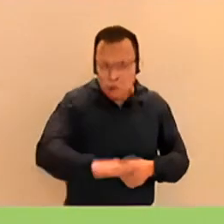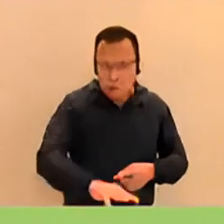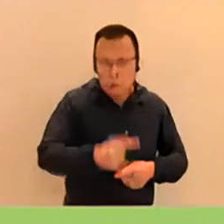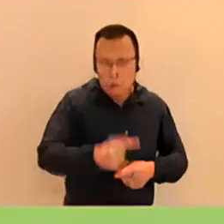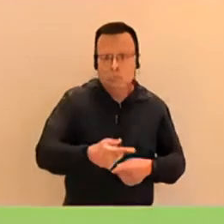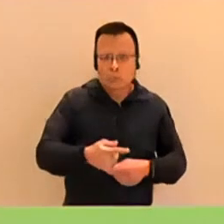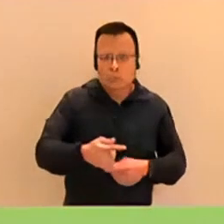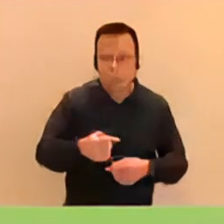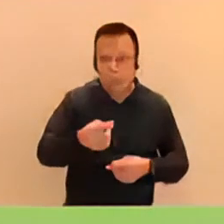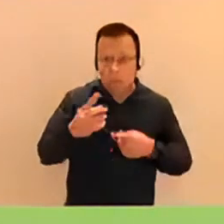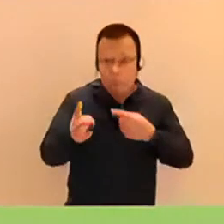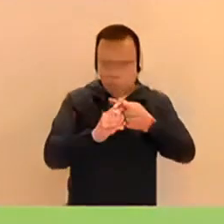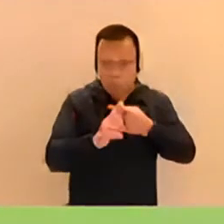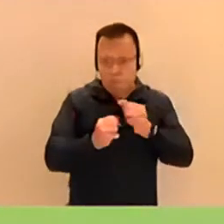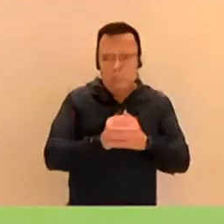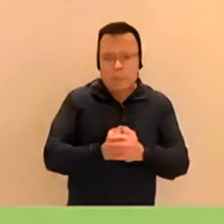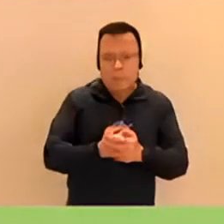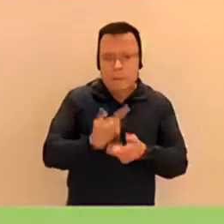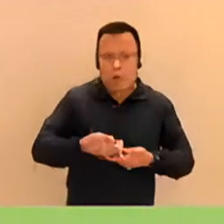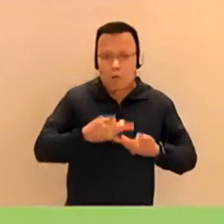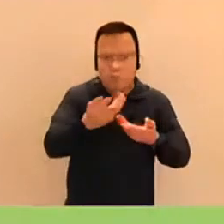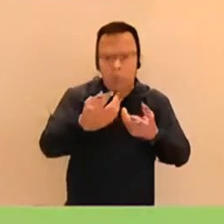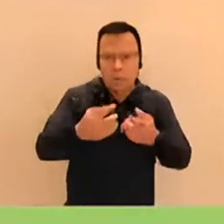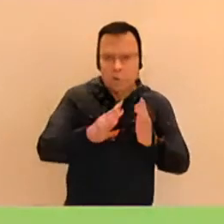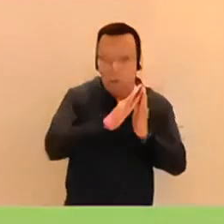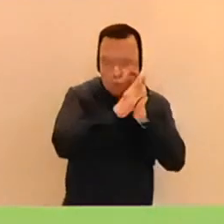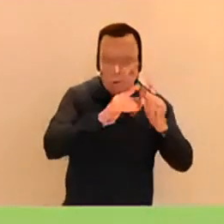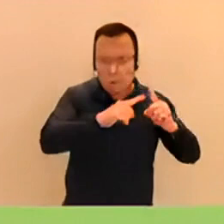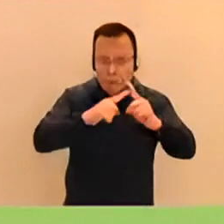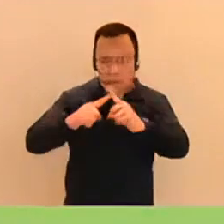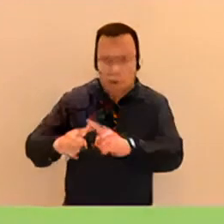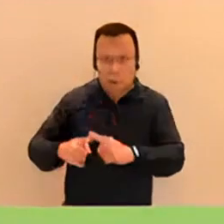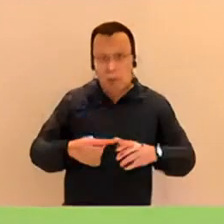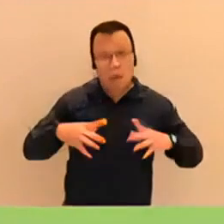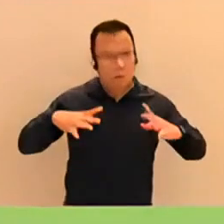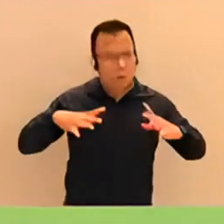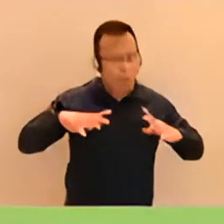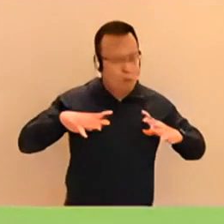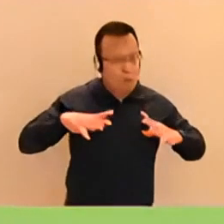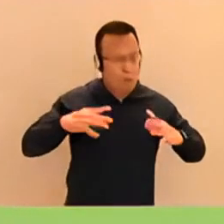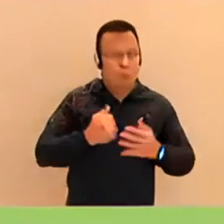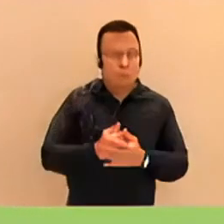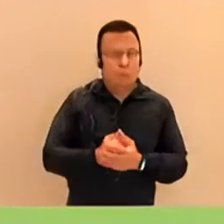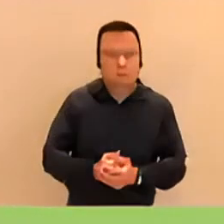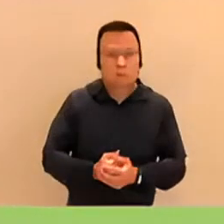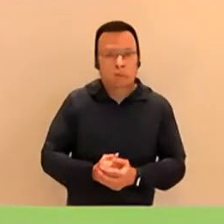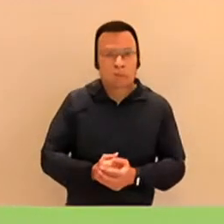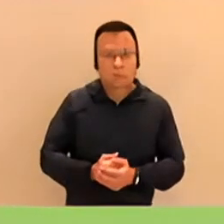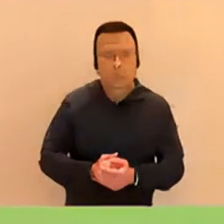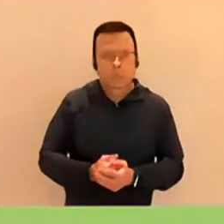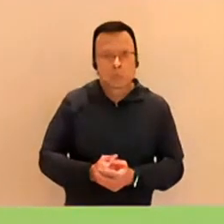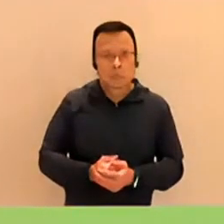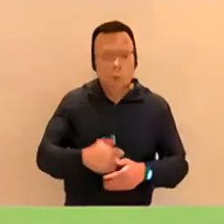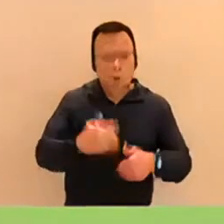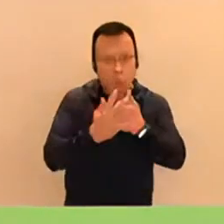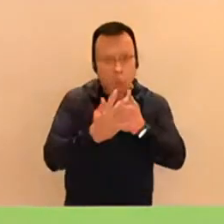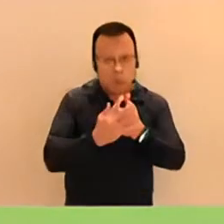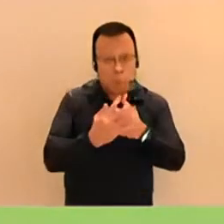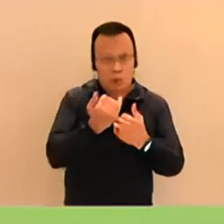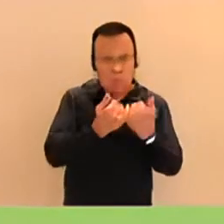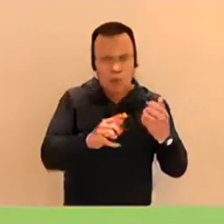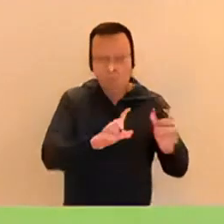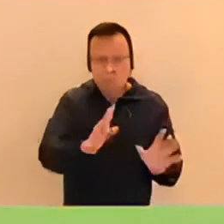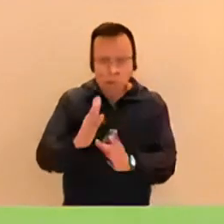more importantly, enhance biodiversity through the creation of a diverse range of habitats, such as water